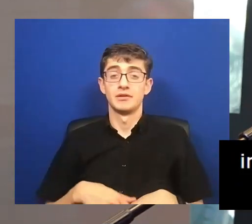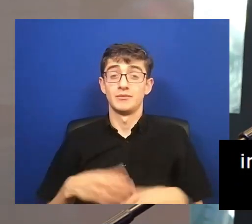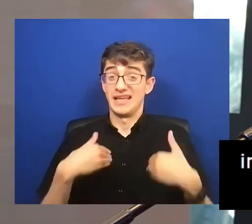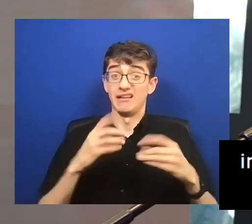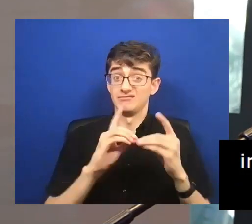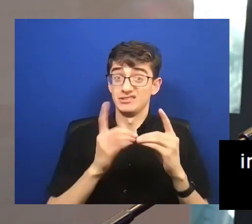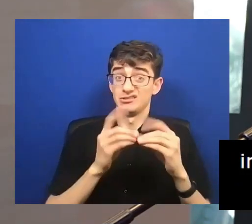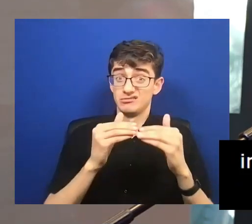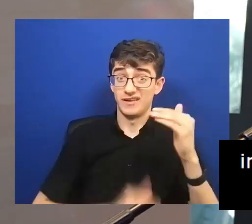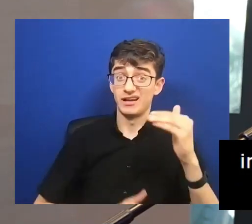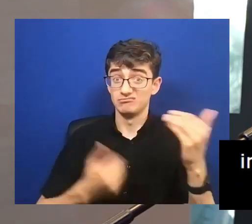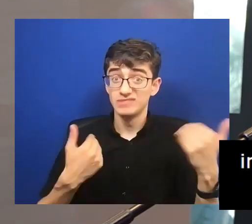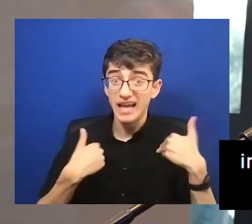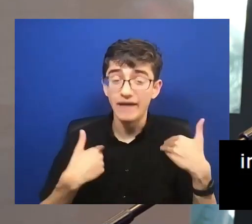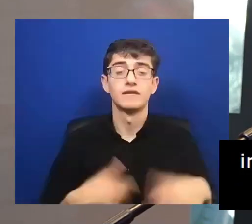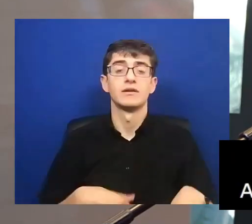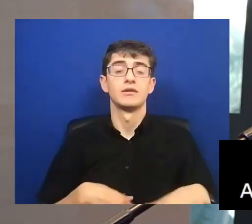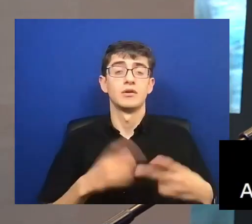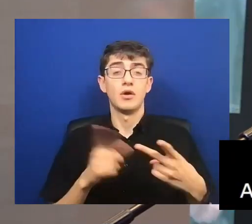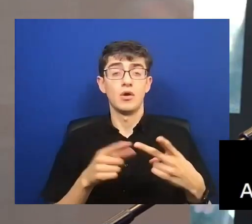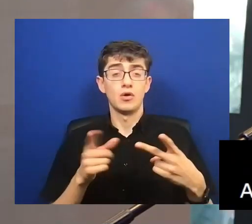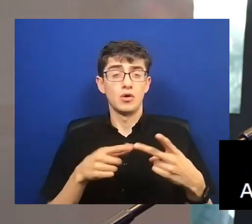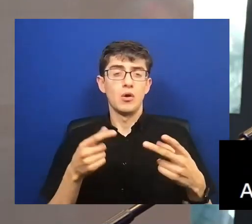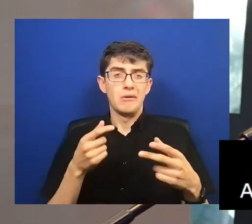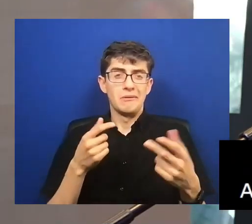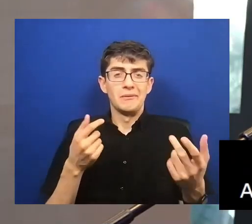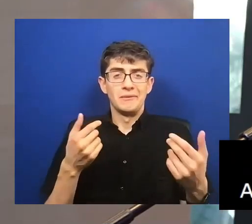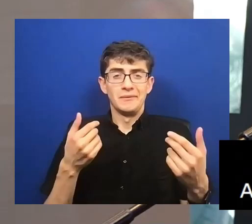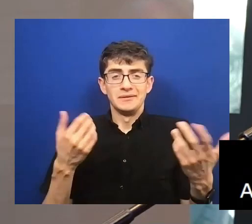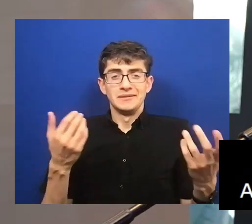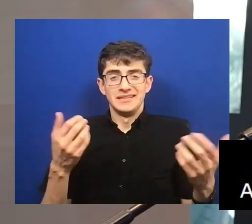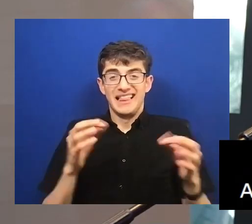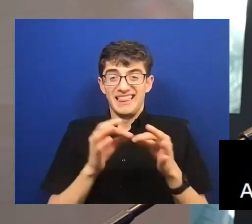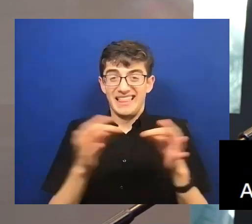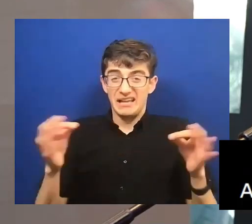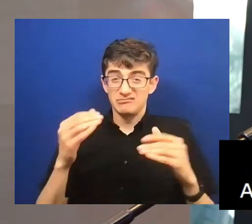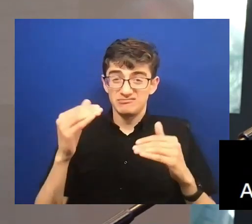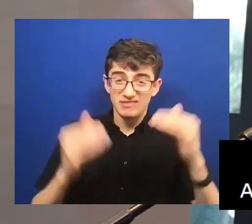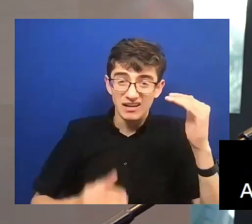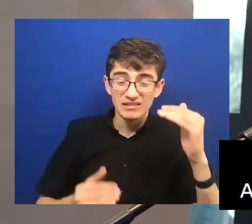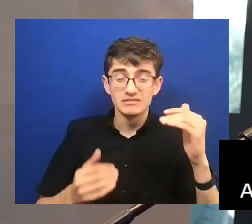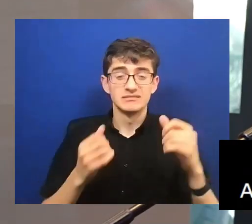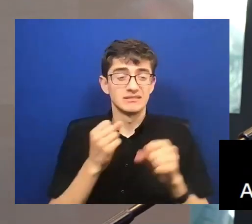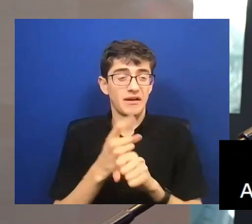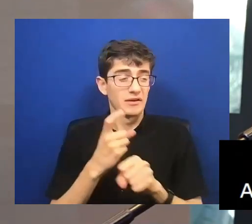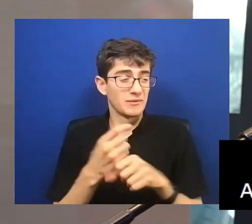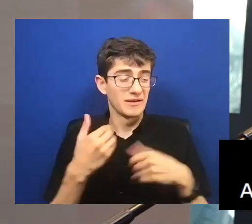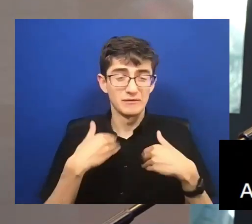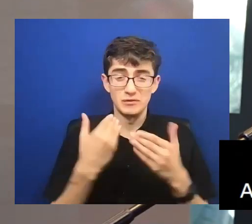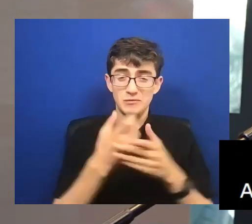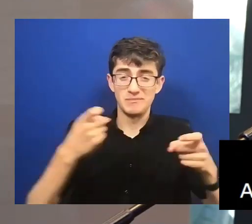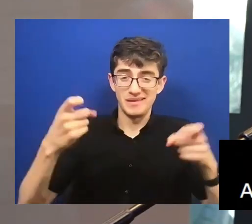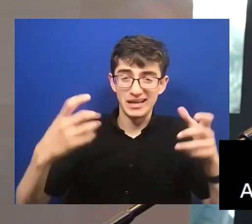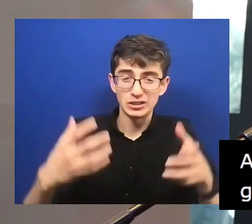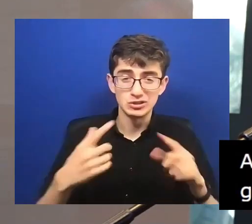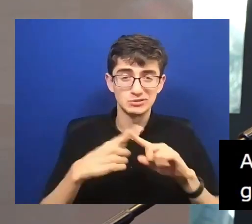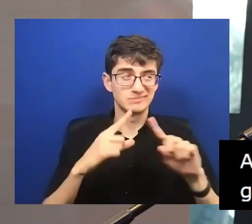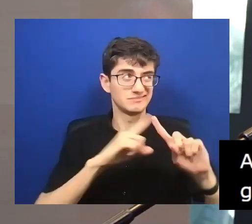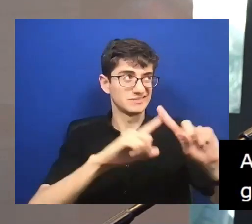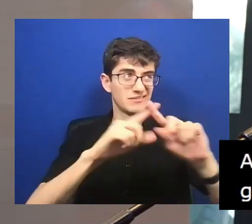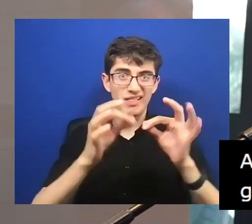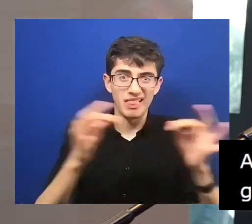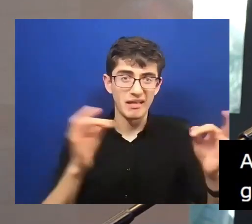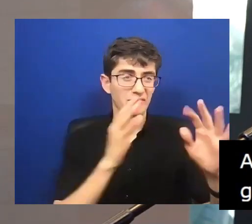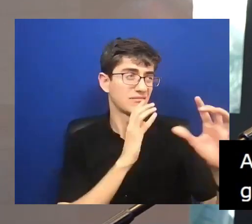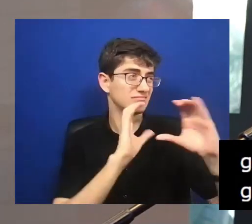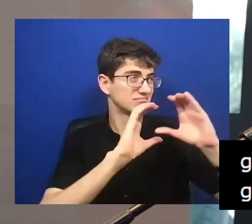many different languages. So we are not completely technology savvy in terms of the businesses. I will also say,